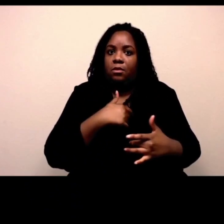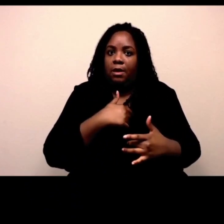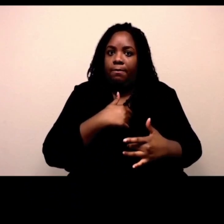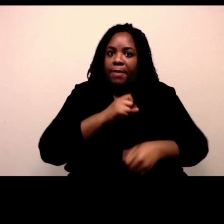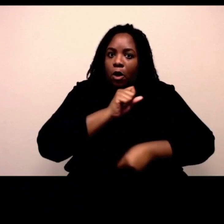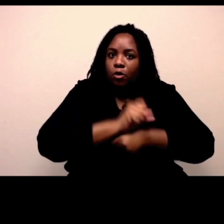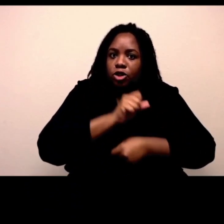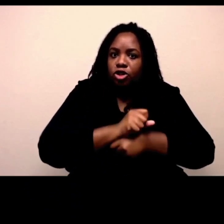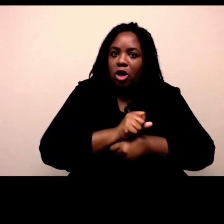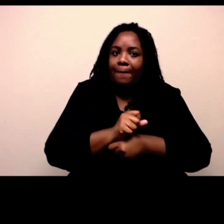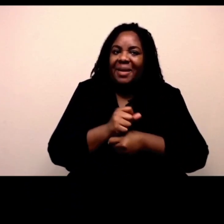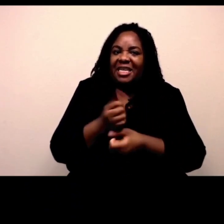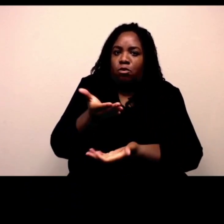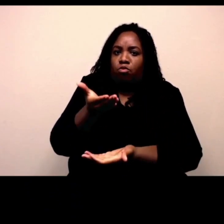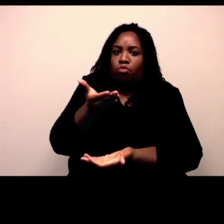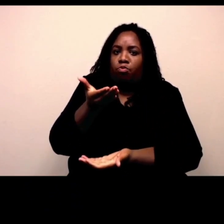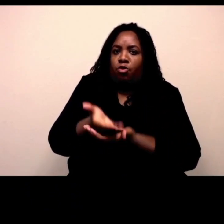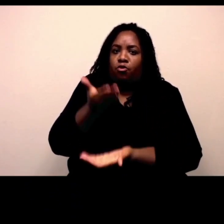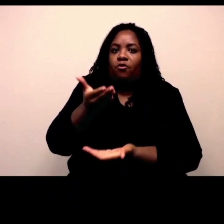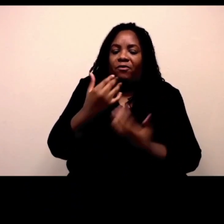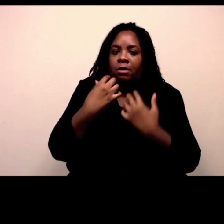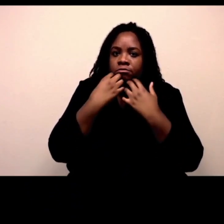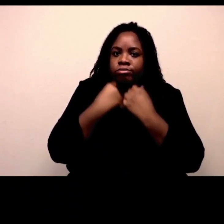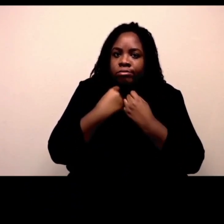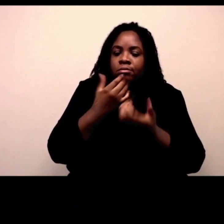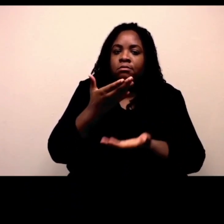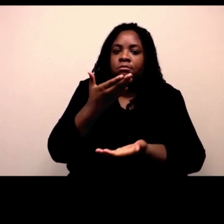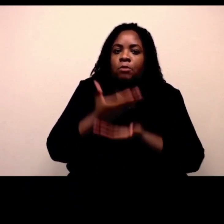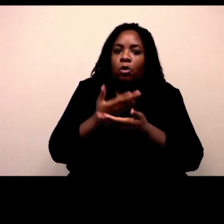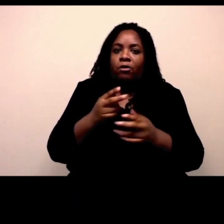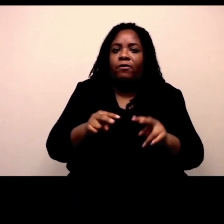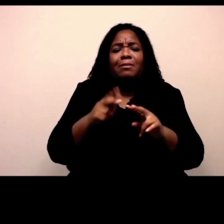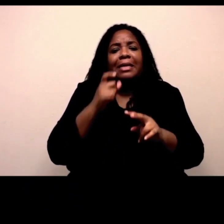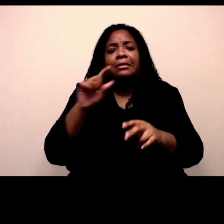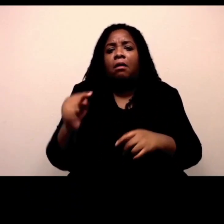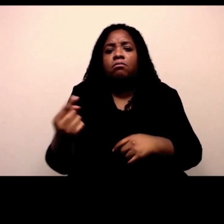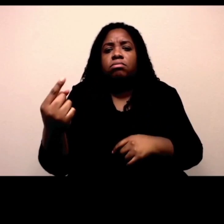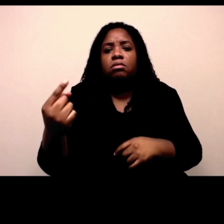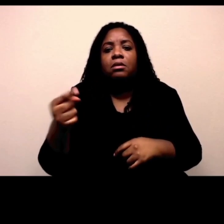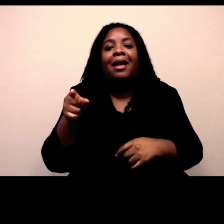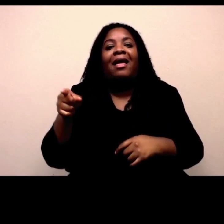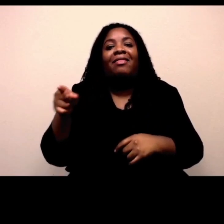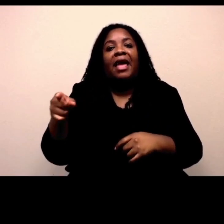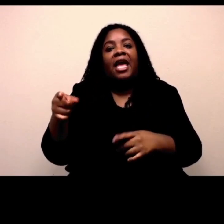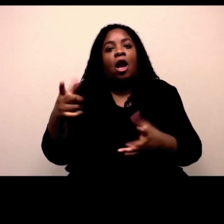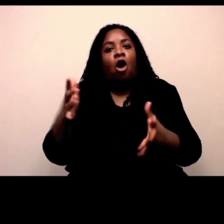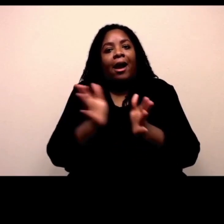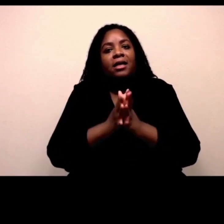prove its value. Don't take that as an insult. Take it as like they are asking for proof.